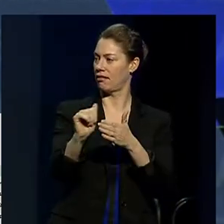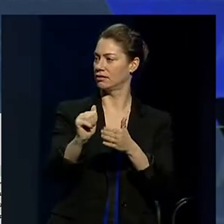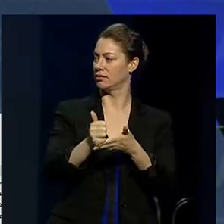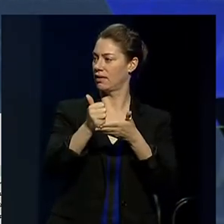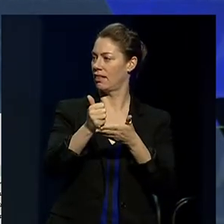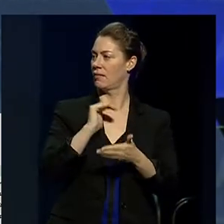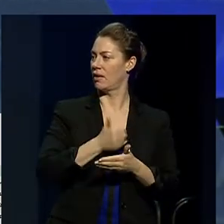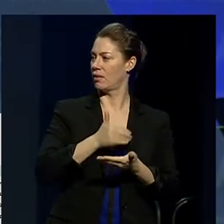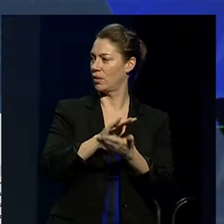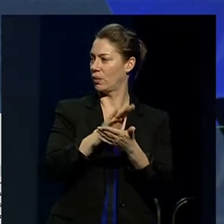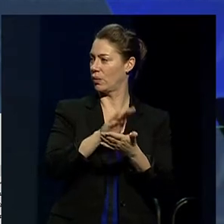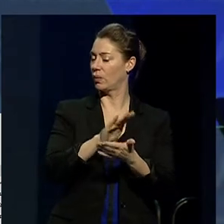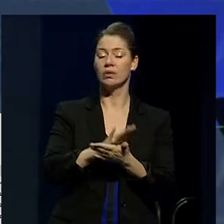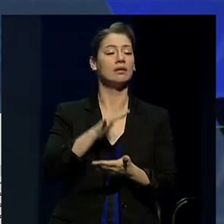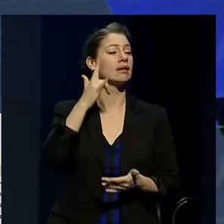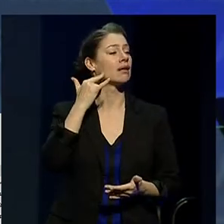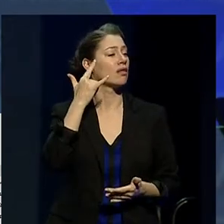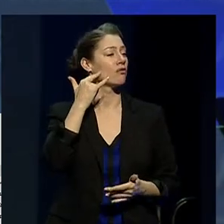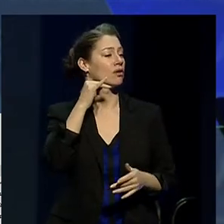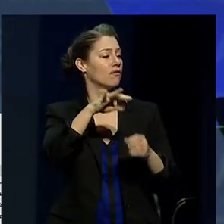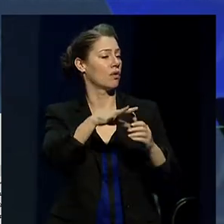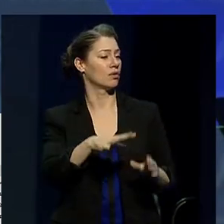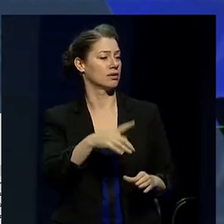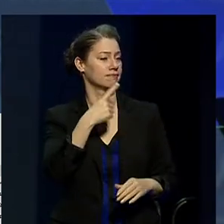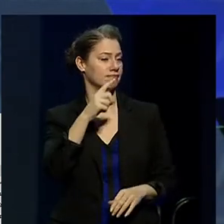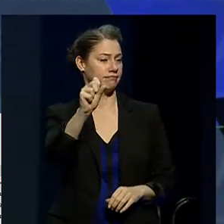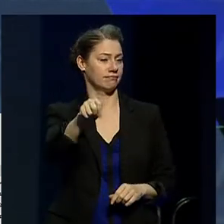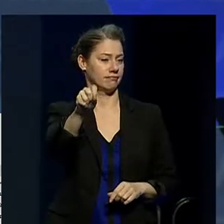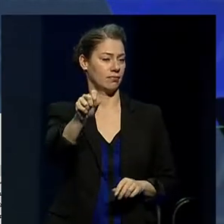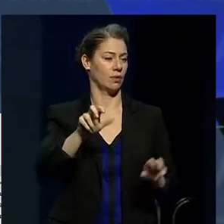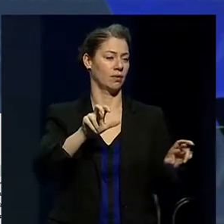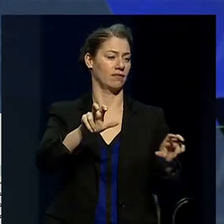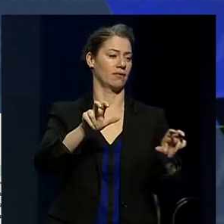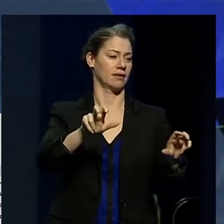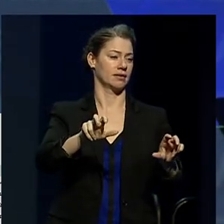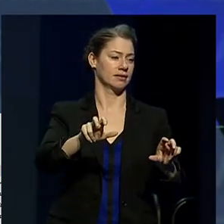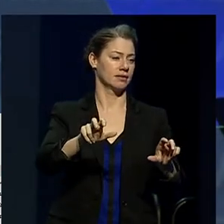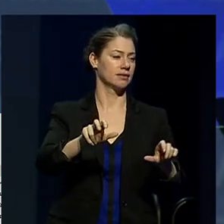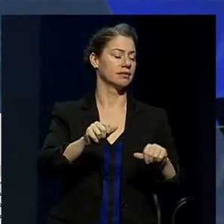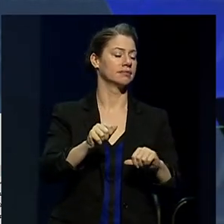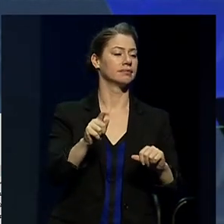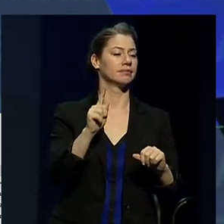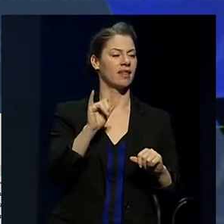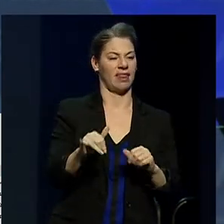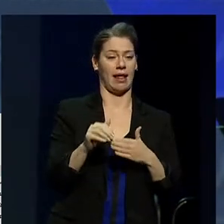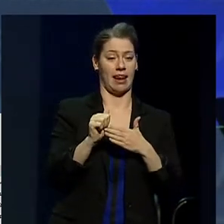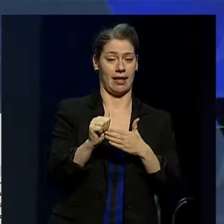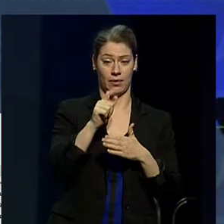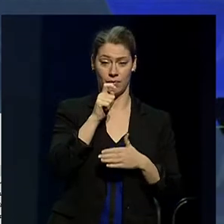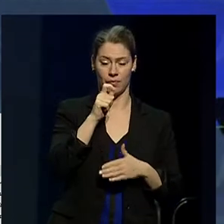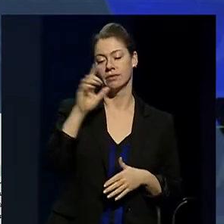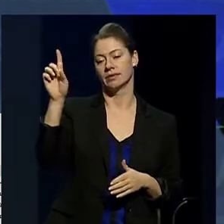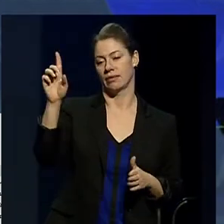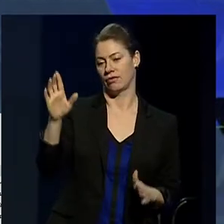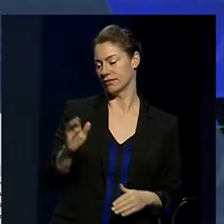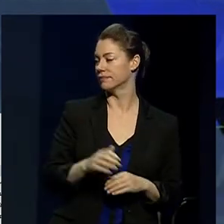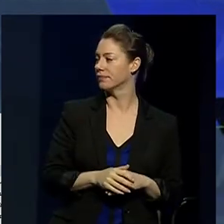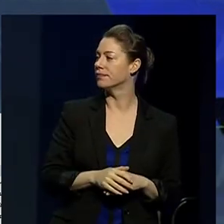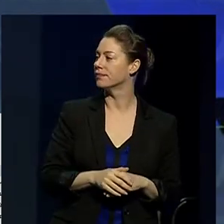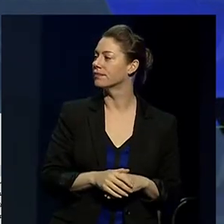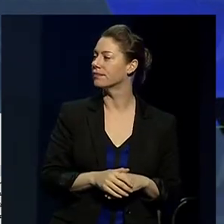schools. California voters said yes to invest, led by Democrats.